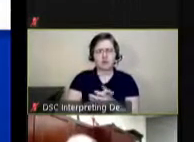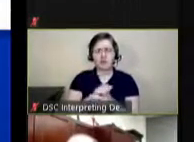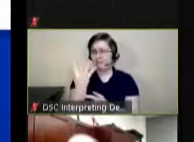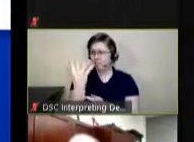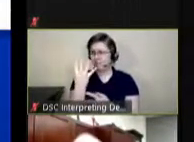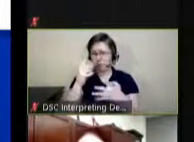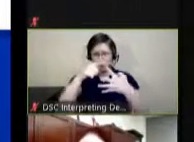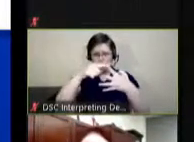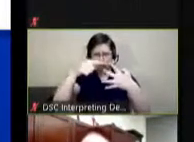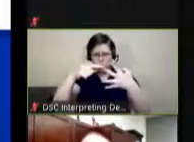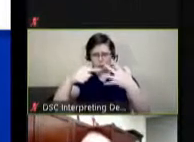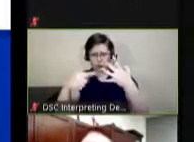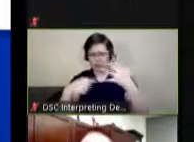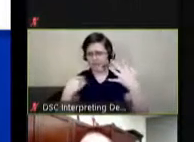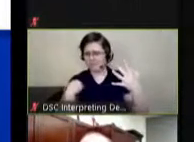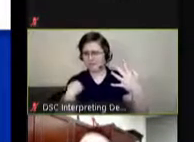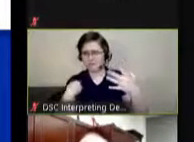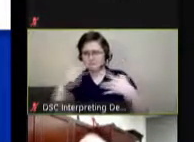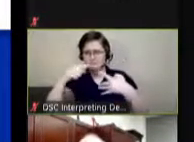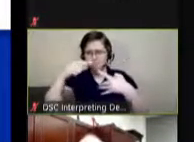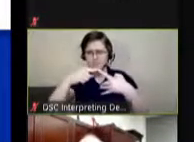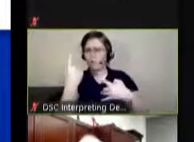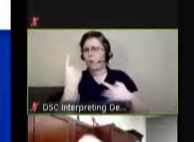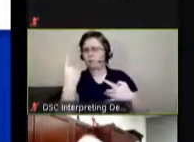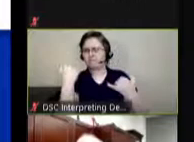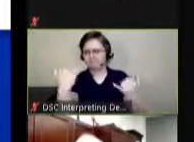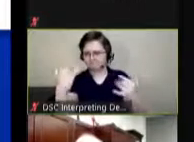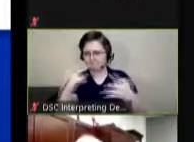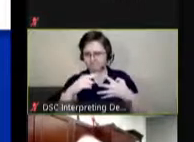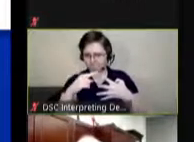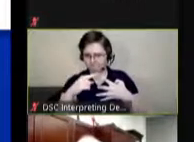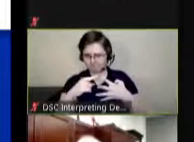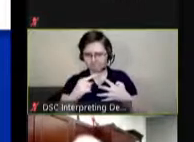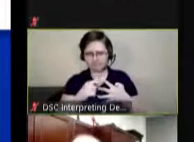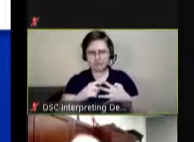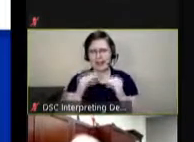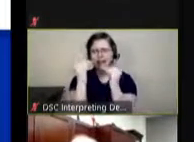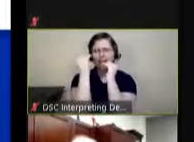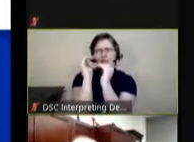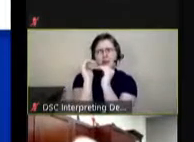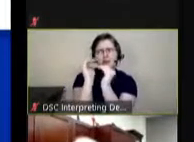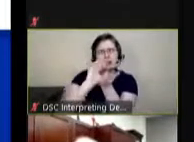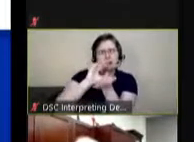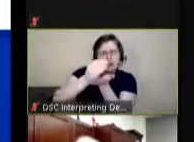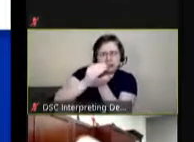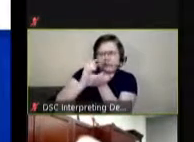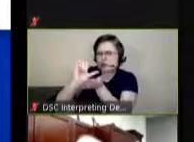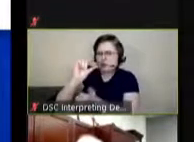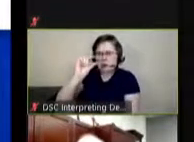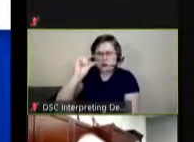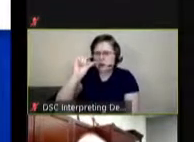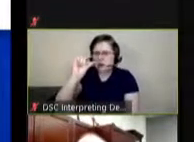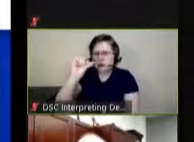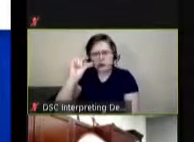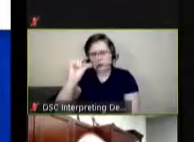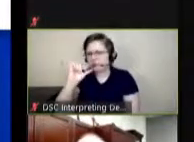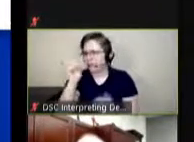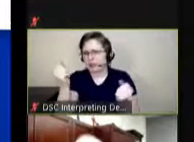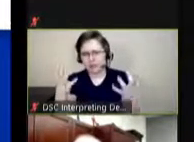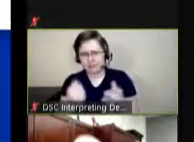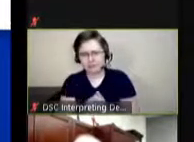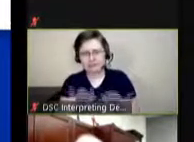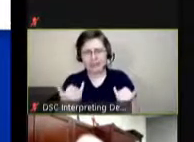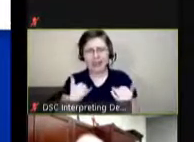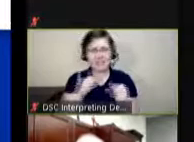phases, essentially. Let's talk about phase one right now. Again, we have limited supply. We really do. I think right now we have